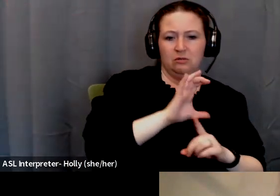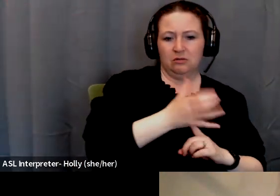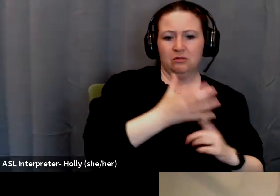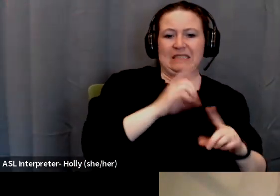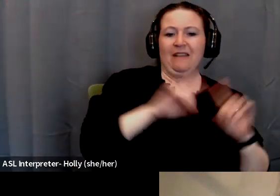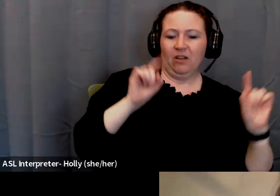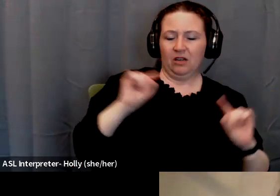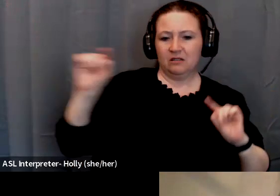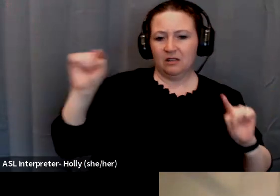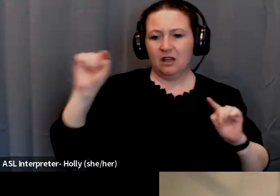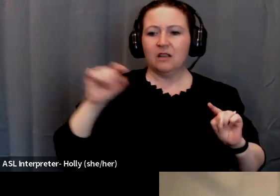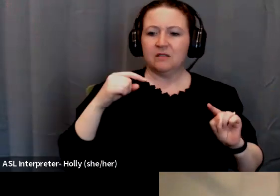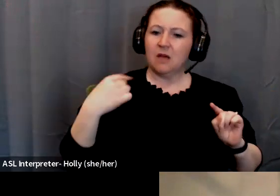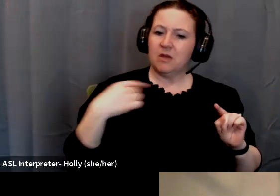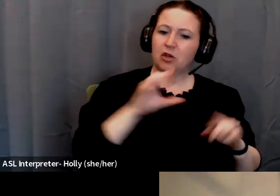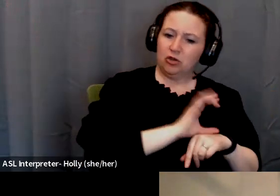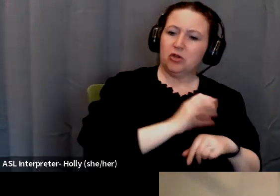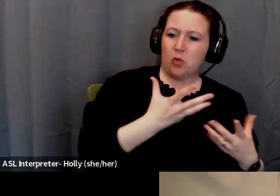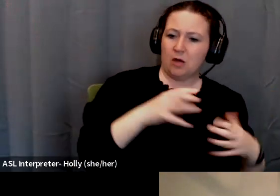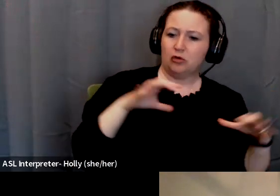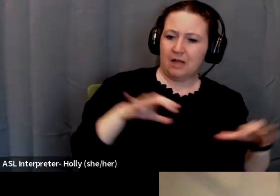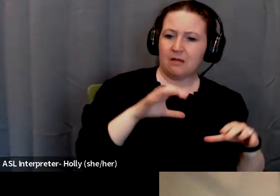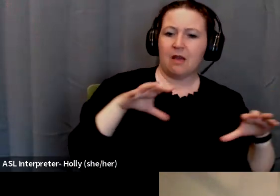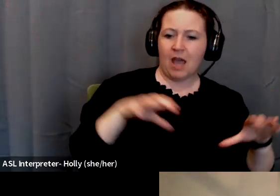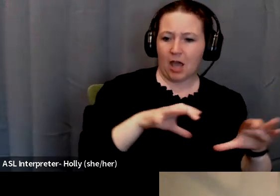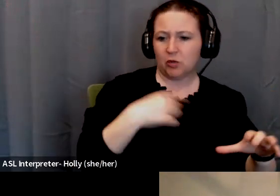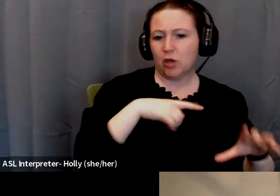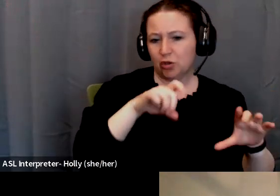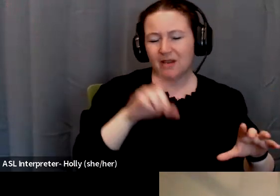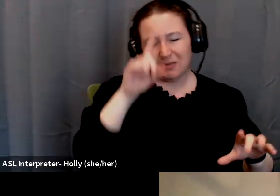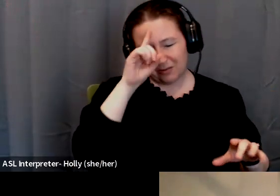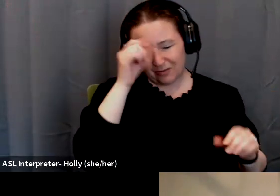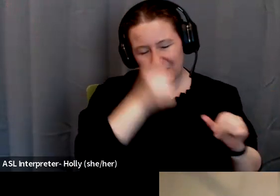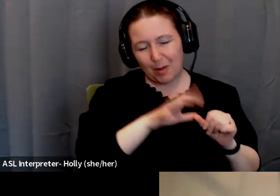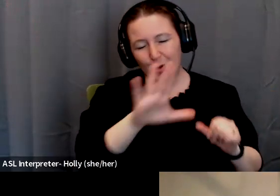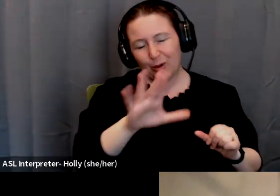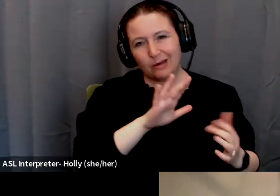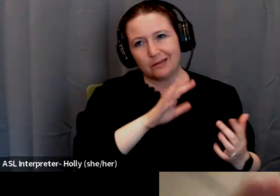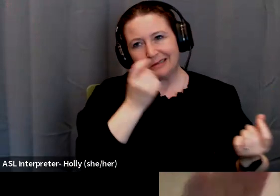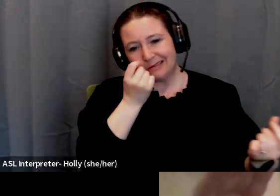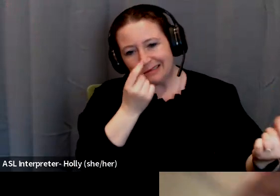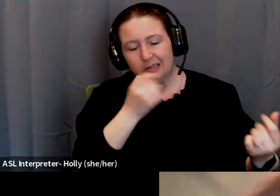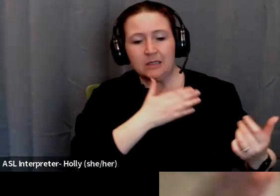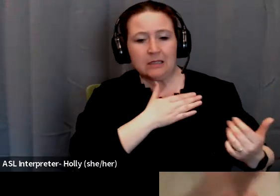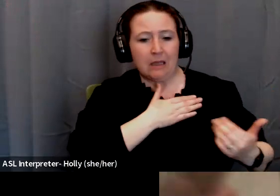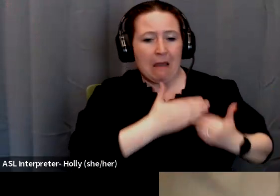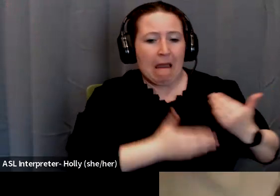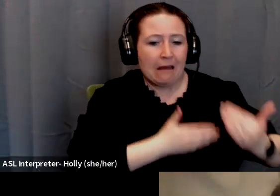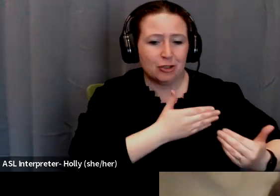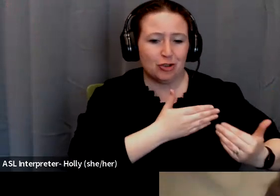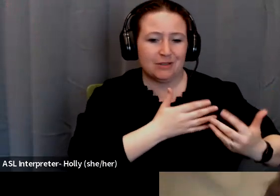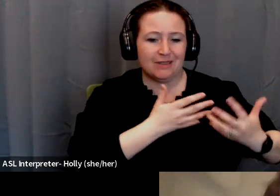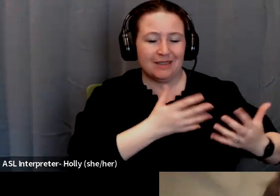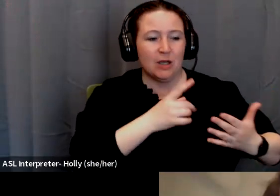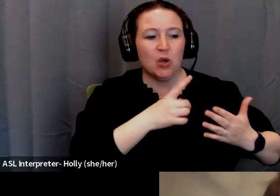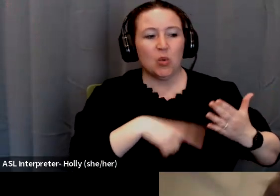take them if we need to take them, but think about it from your empathetic, compassionate side first. What can you do to get the result